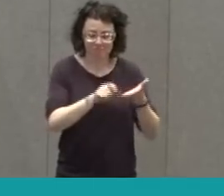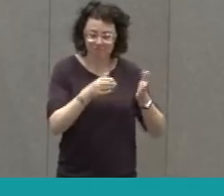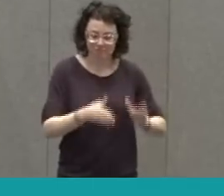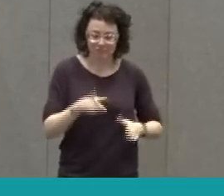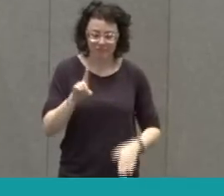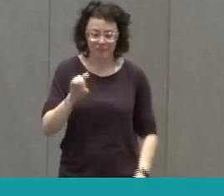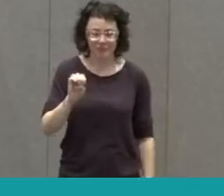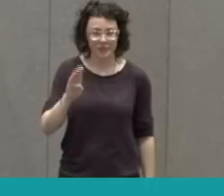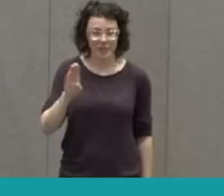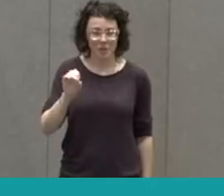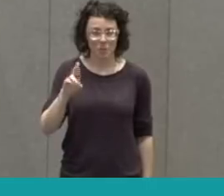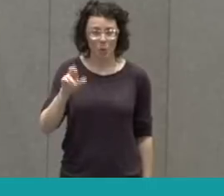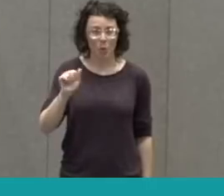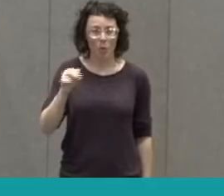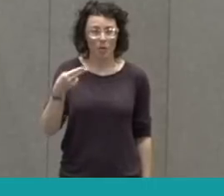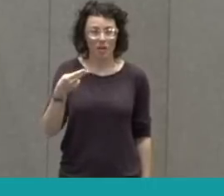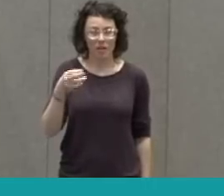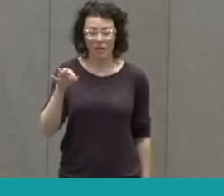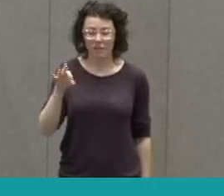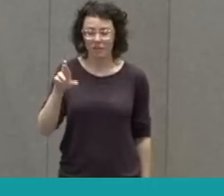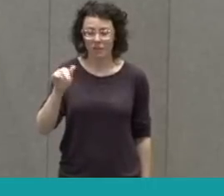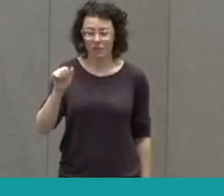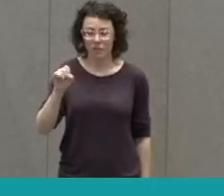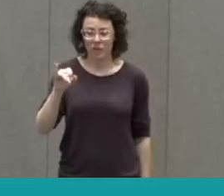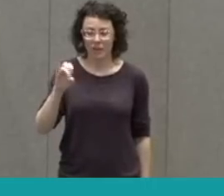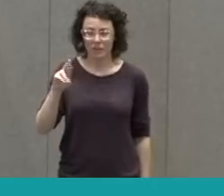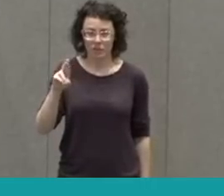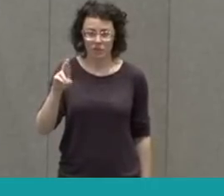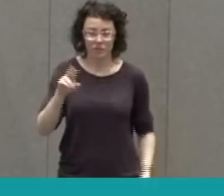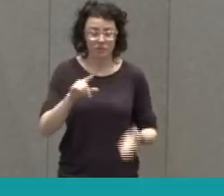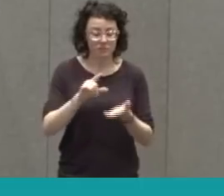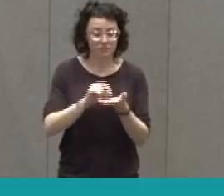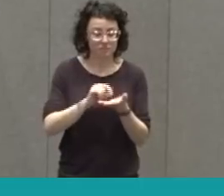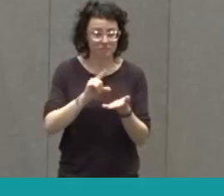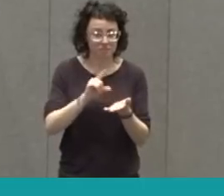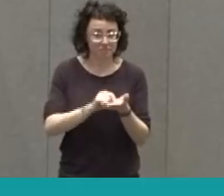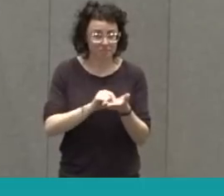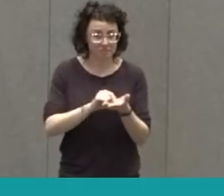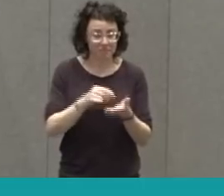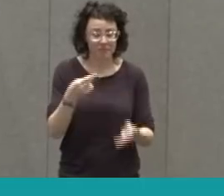And the publisher is Hardcore Incorporated.